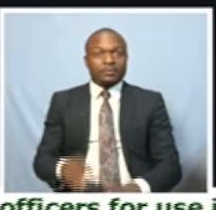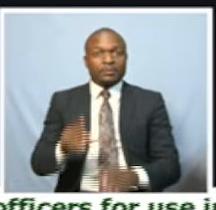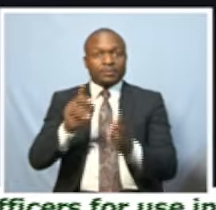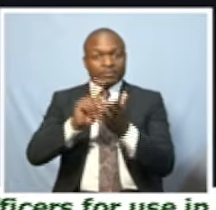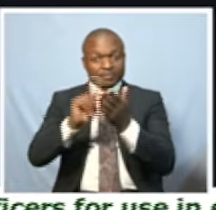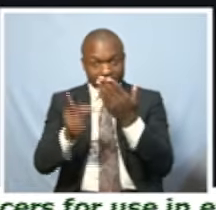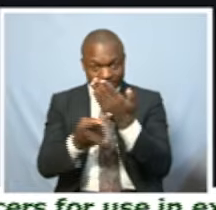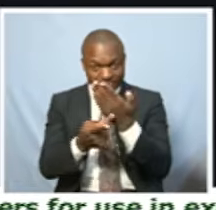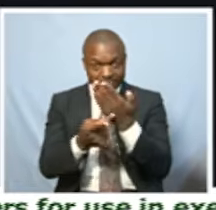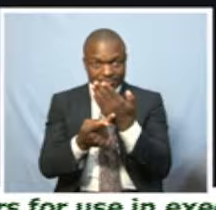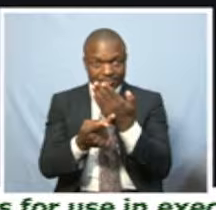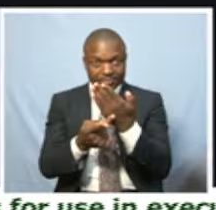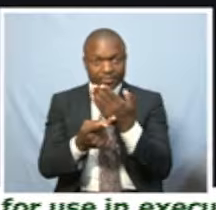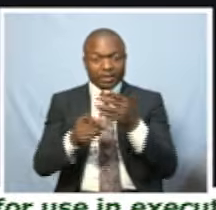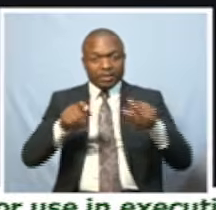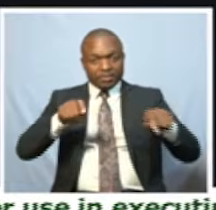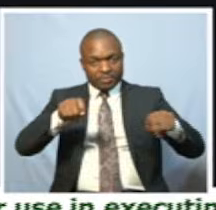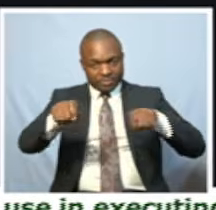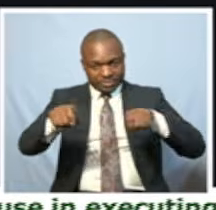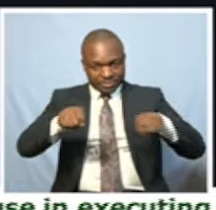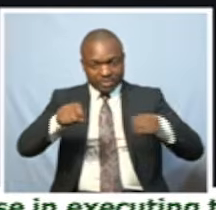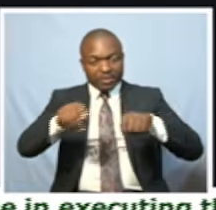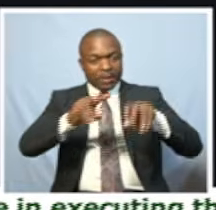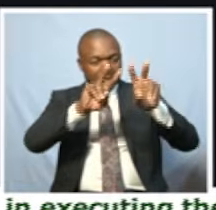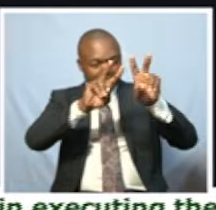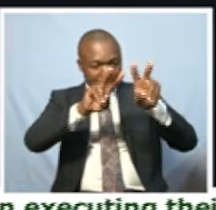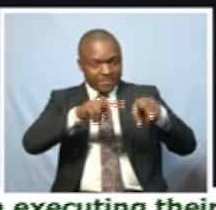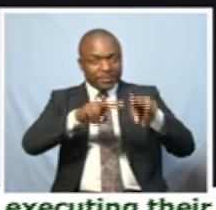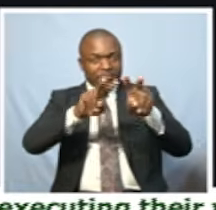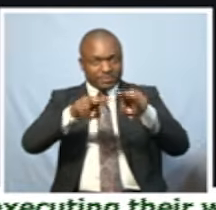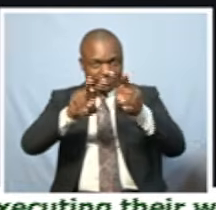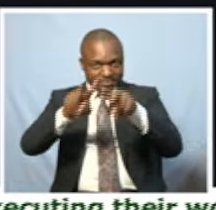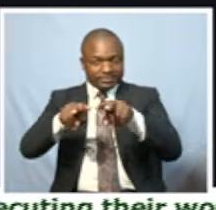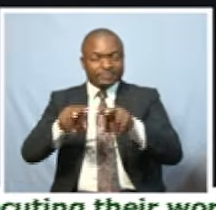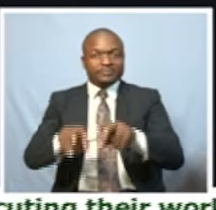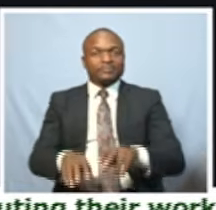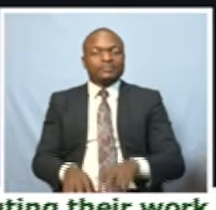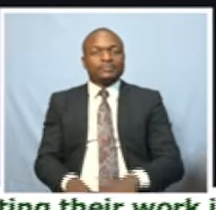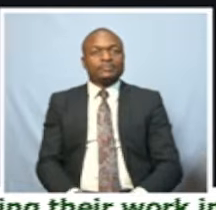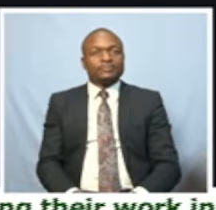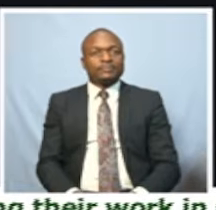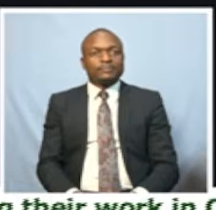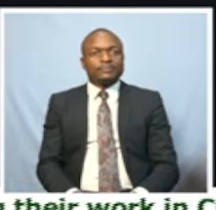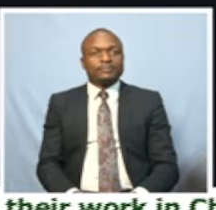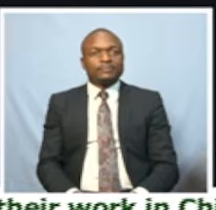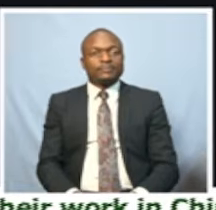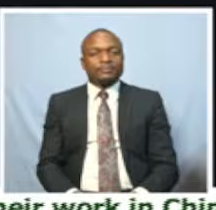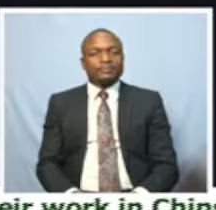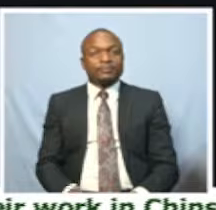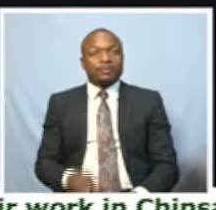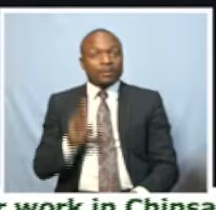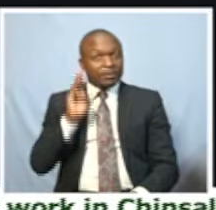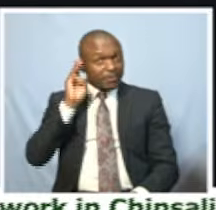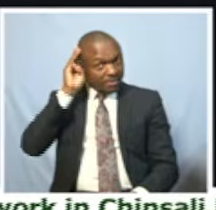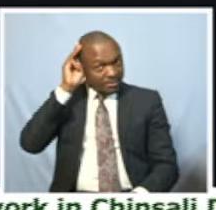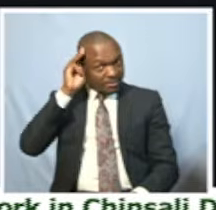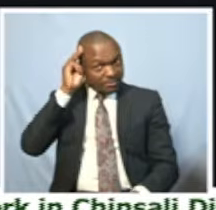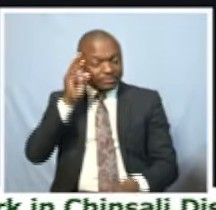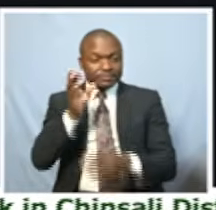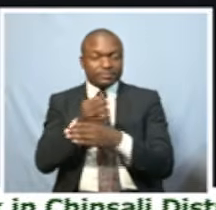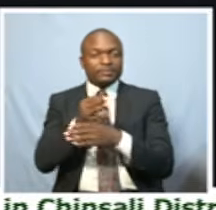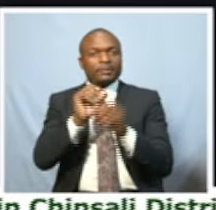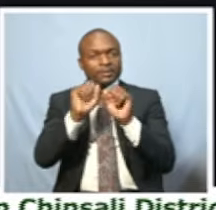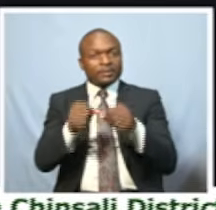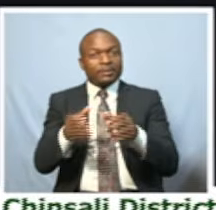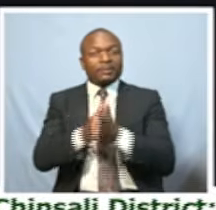programs that are driven and monitored and tracked by the Ministry of Fisheries. May